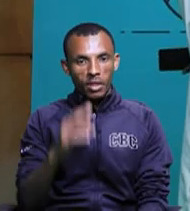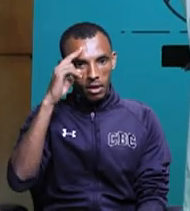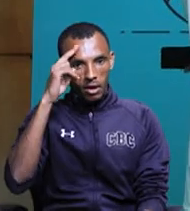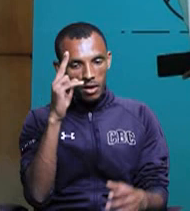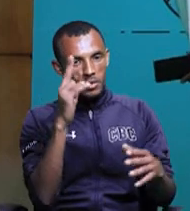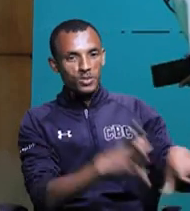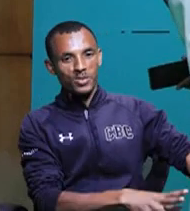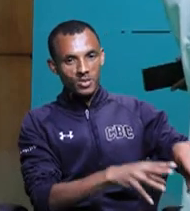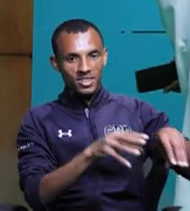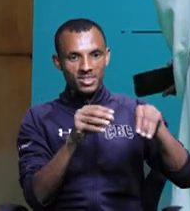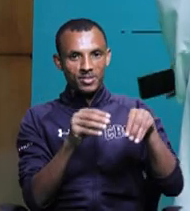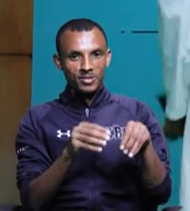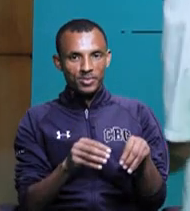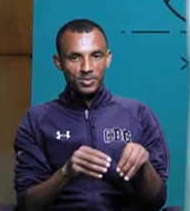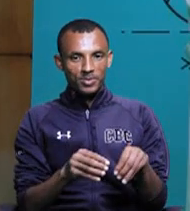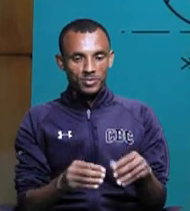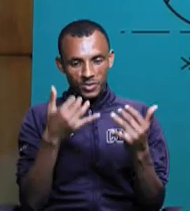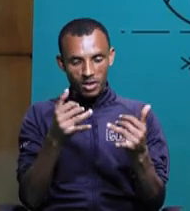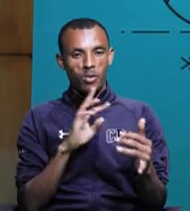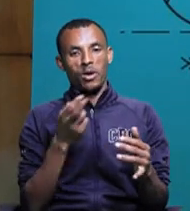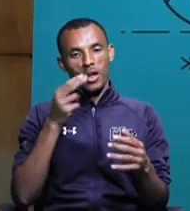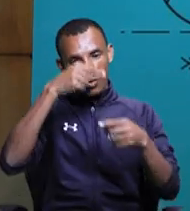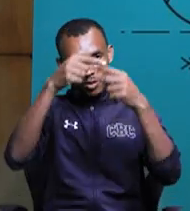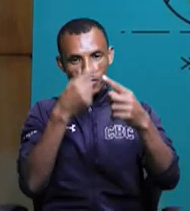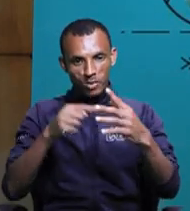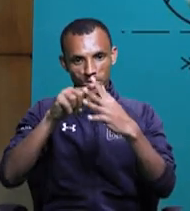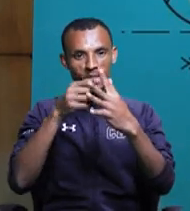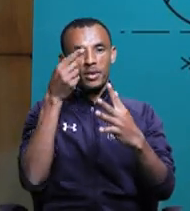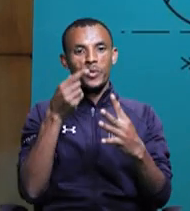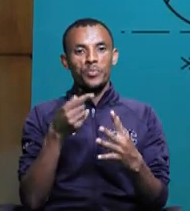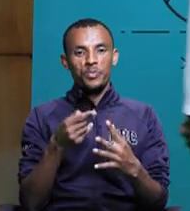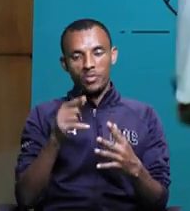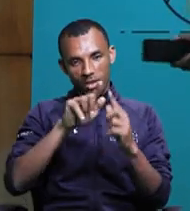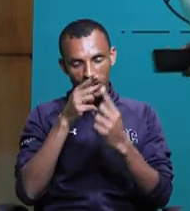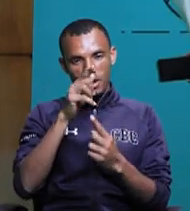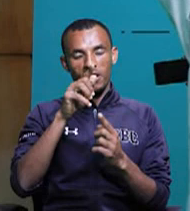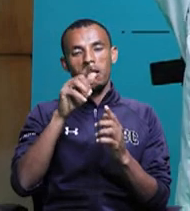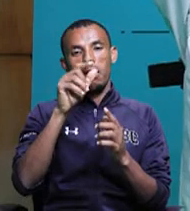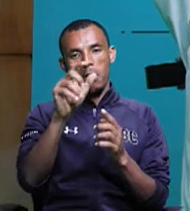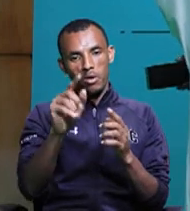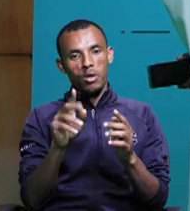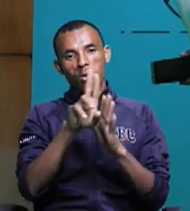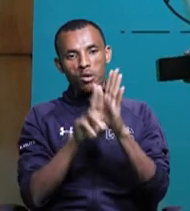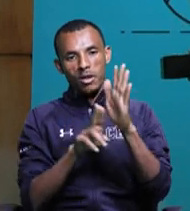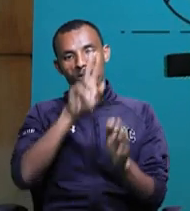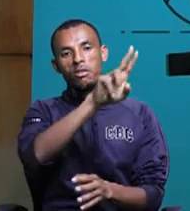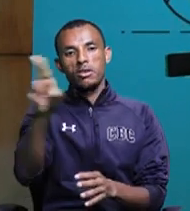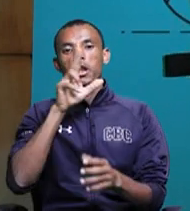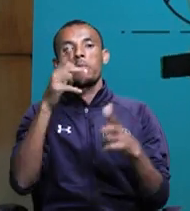Hello students. Today we are going to start grade 11, unit 5, statistics and